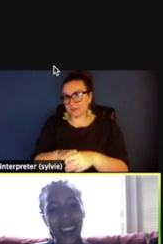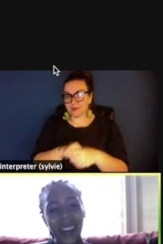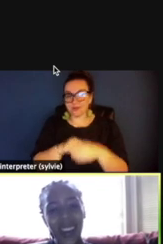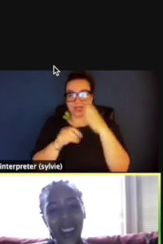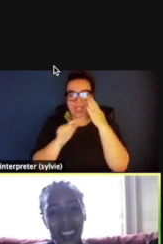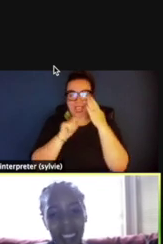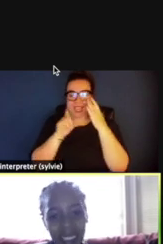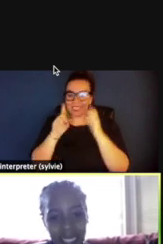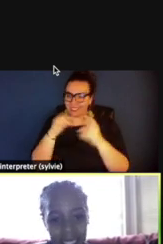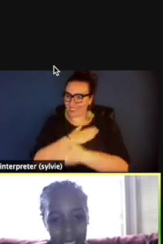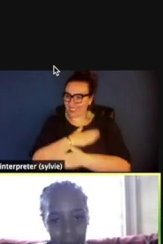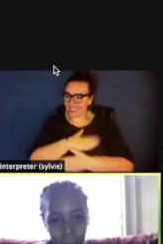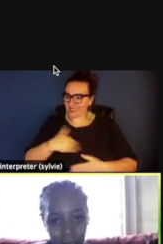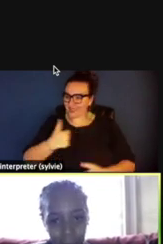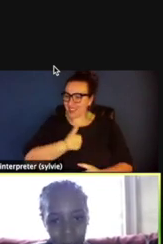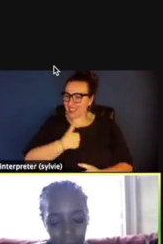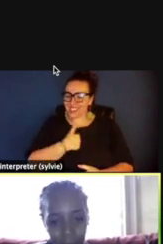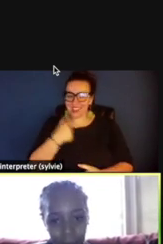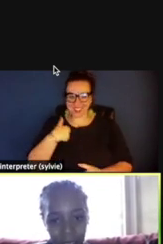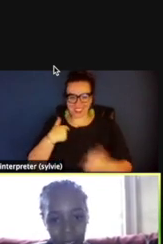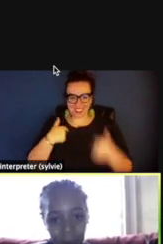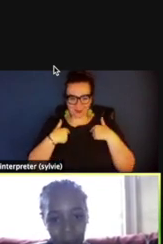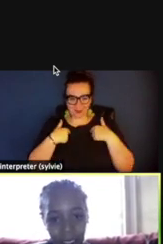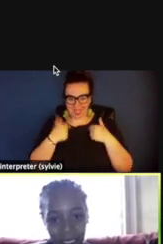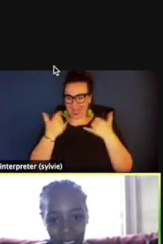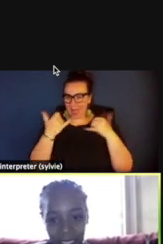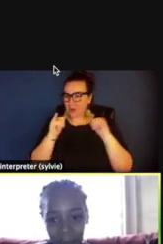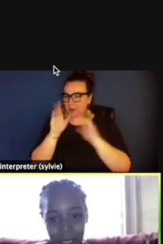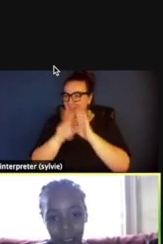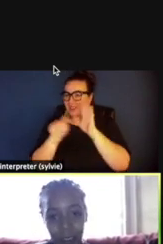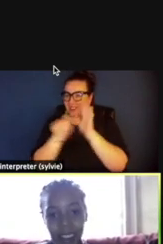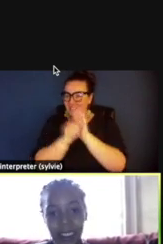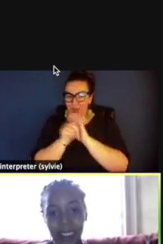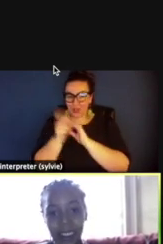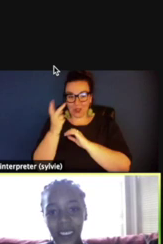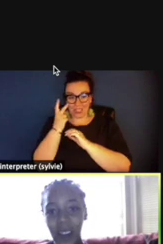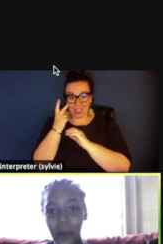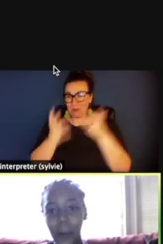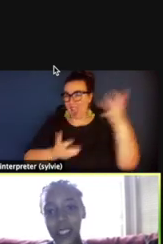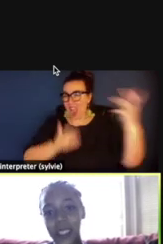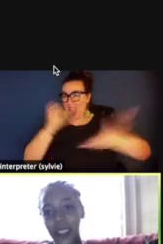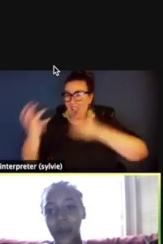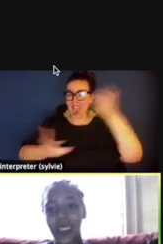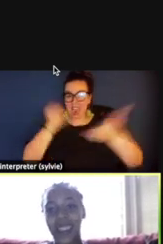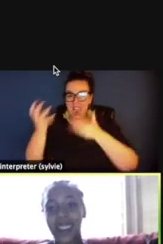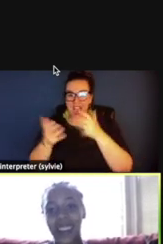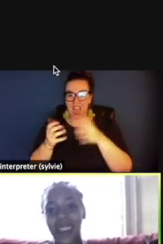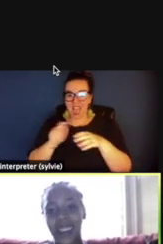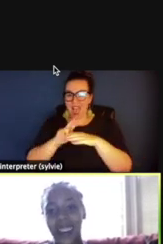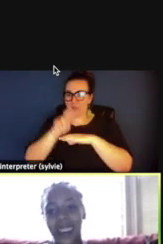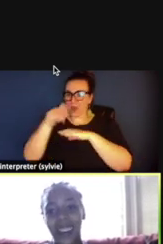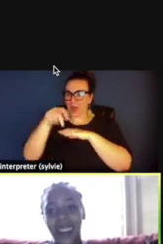myself. And this is me. I'm going to play the video. And you're going to hear me scream my head off. It was bungee